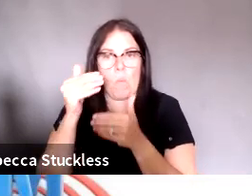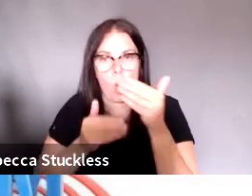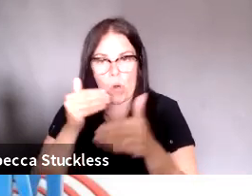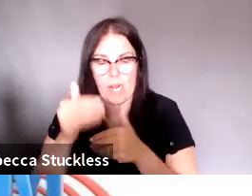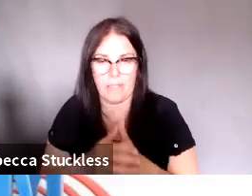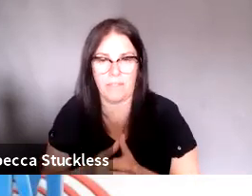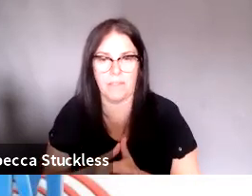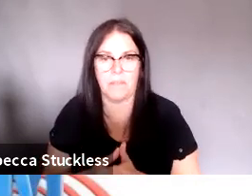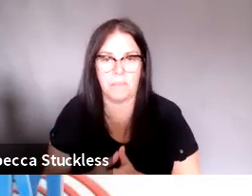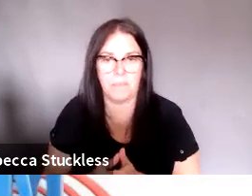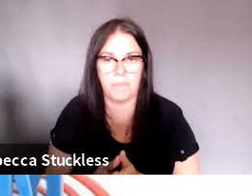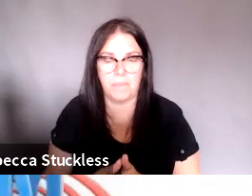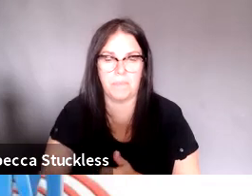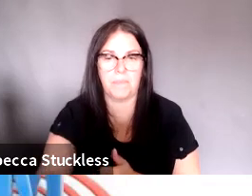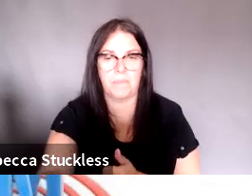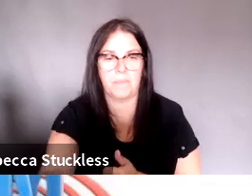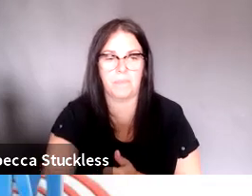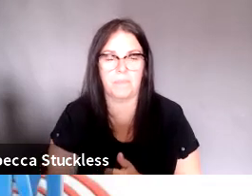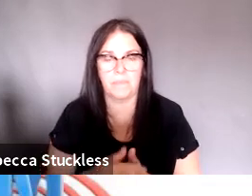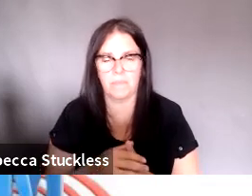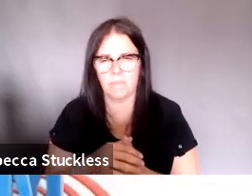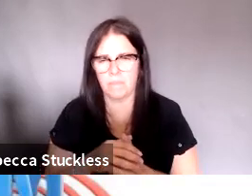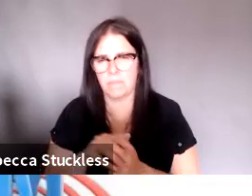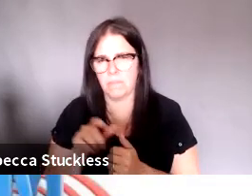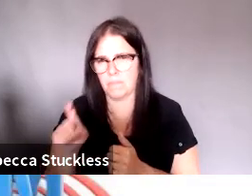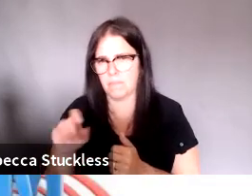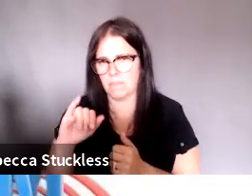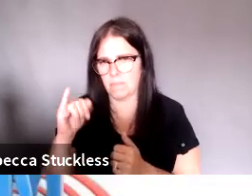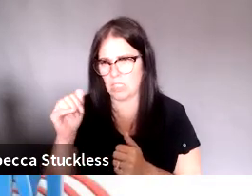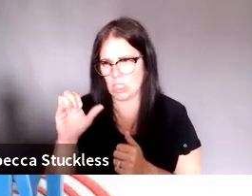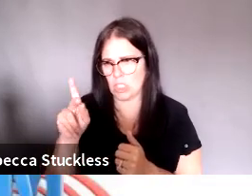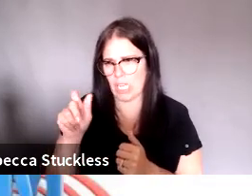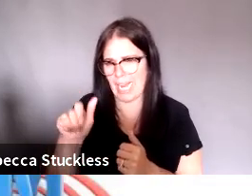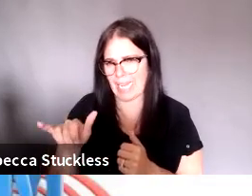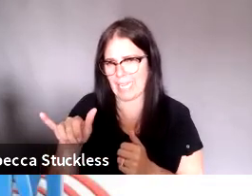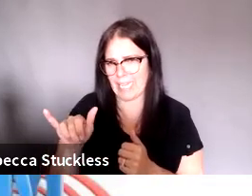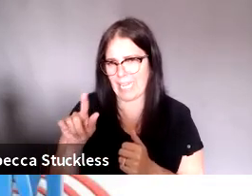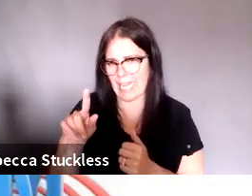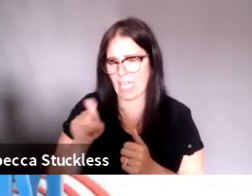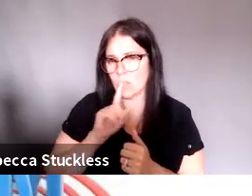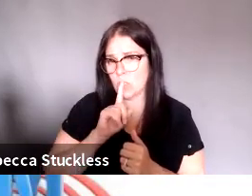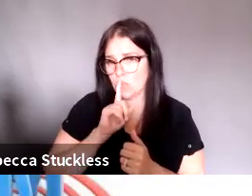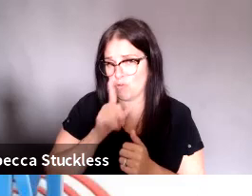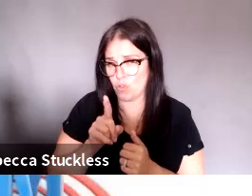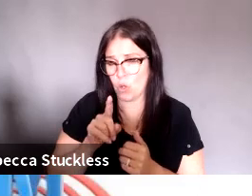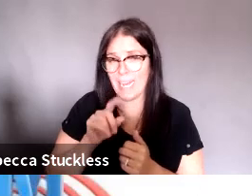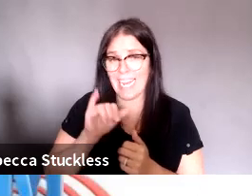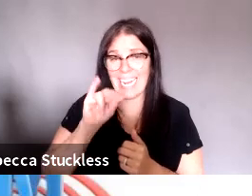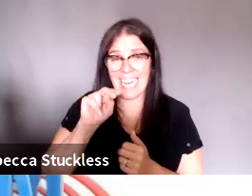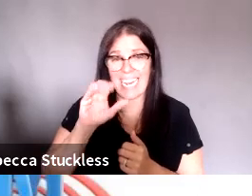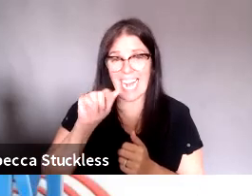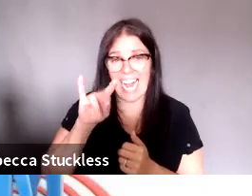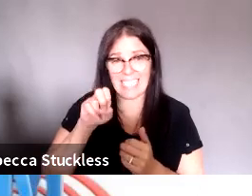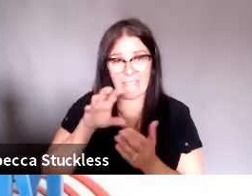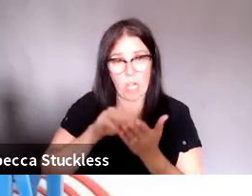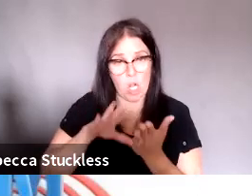Jackie, is it true that inactive learners at the year end do not count in the year-end numbers. Inactive learners count because